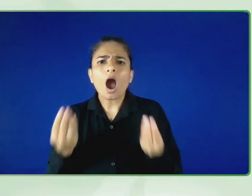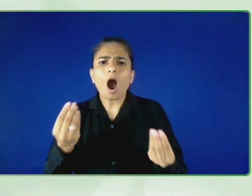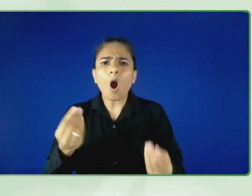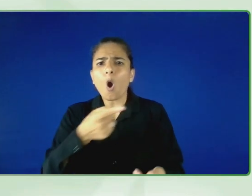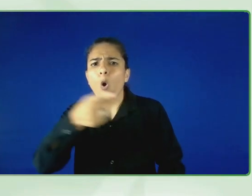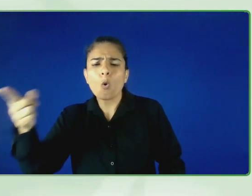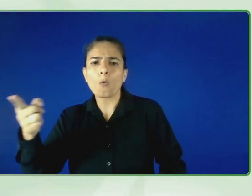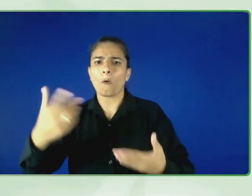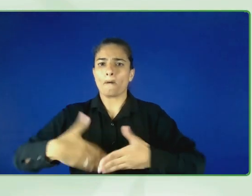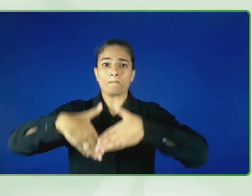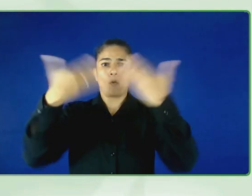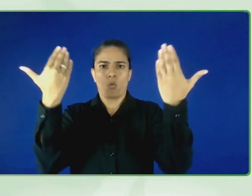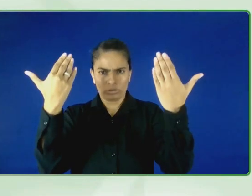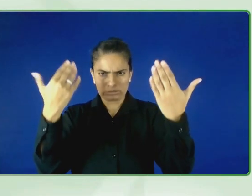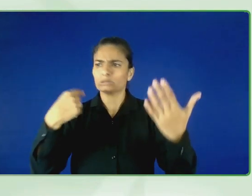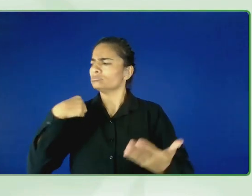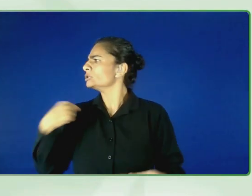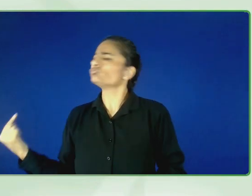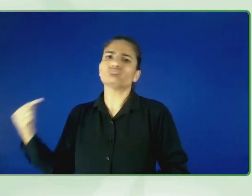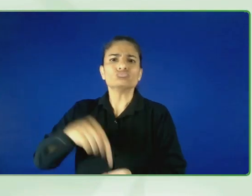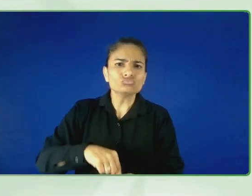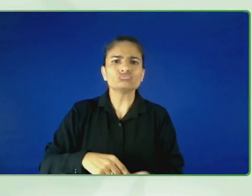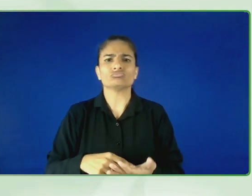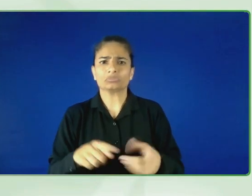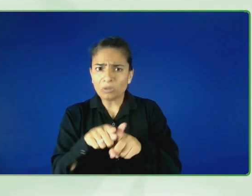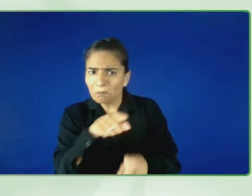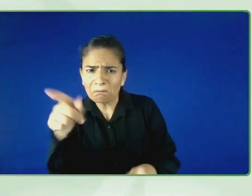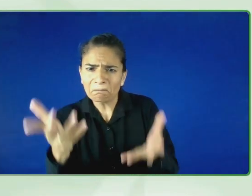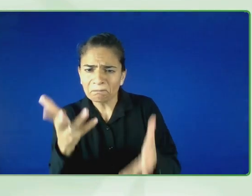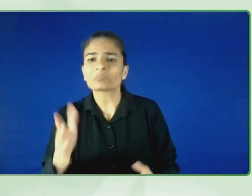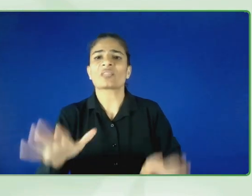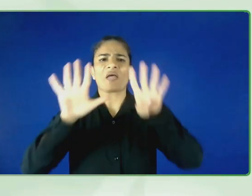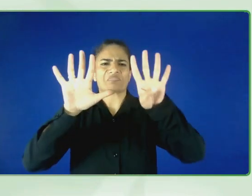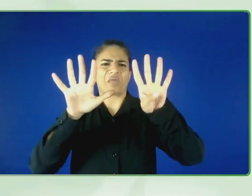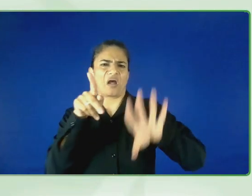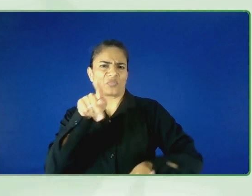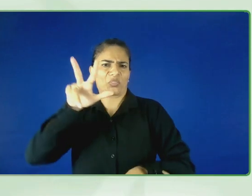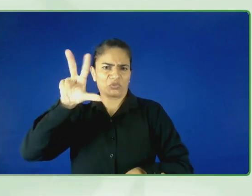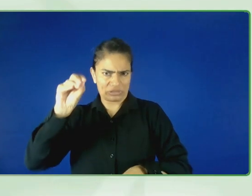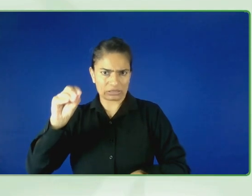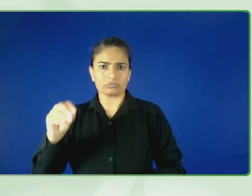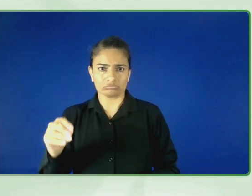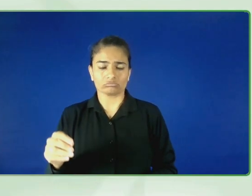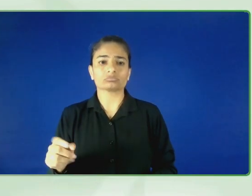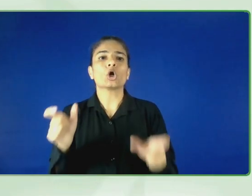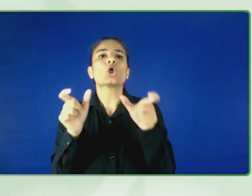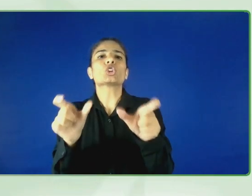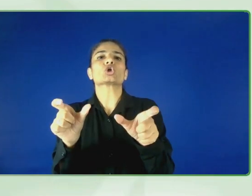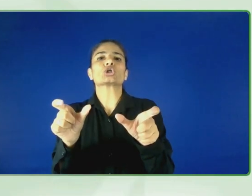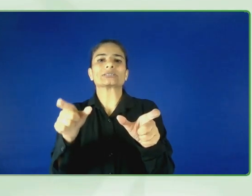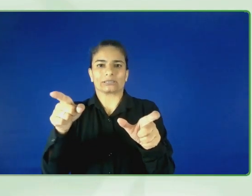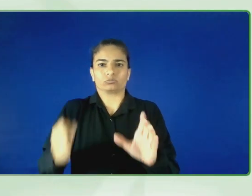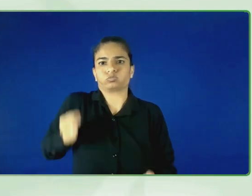9:30, and the queue for security was to the train station. There are only 1,000 people